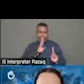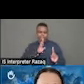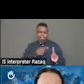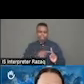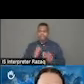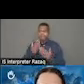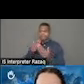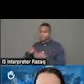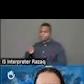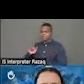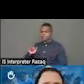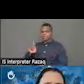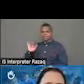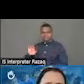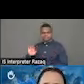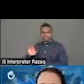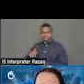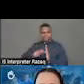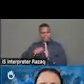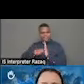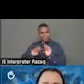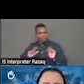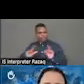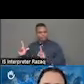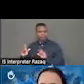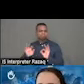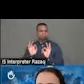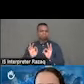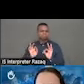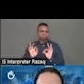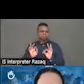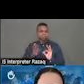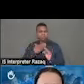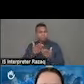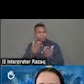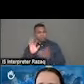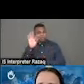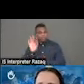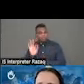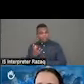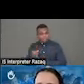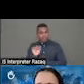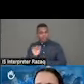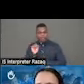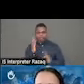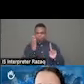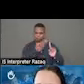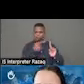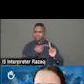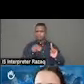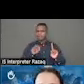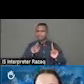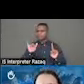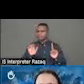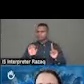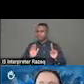for Marie-Rose later on. Okay, now I'm going to move on to Dalila Bazik. Dalila has 10 years